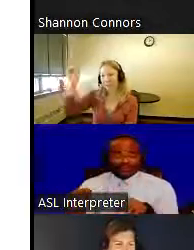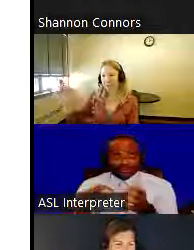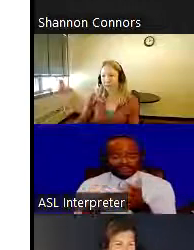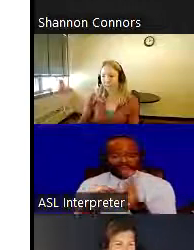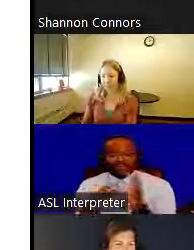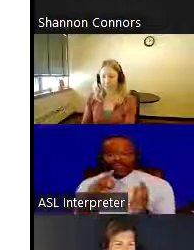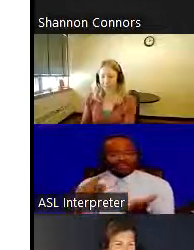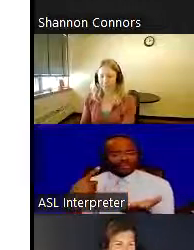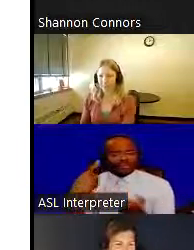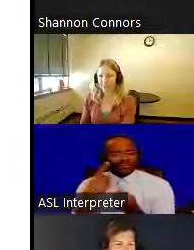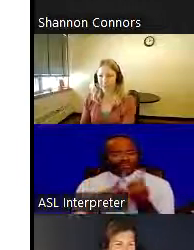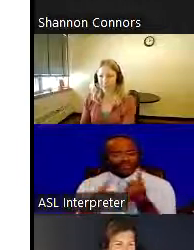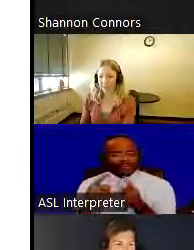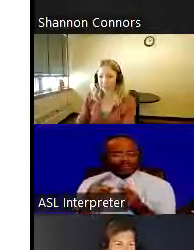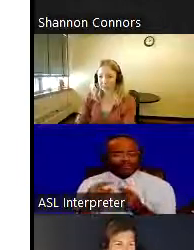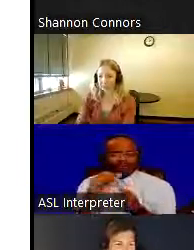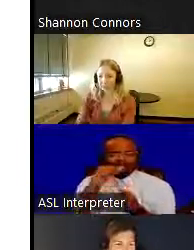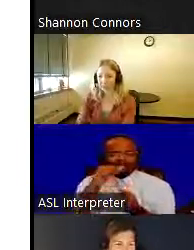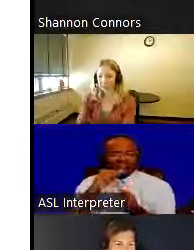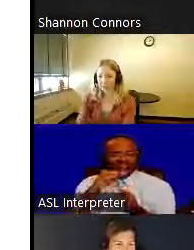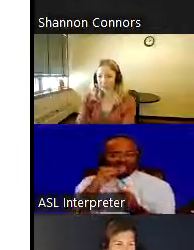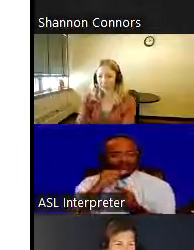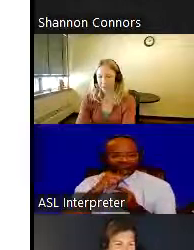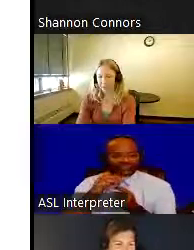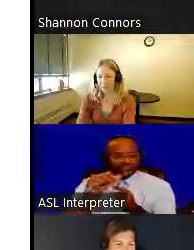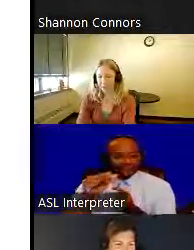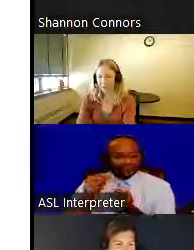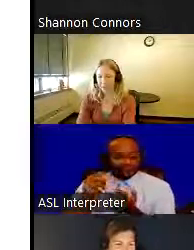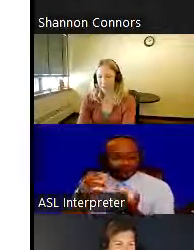about resilience of what. Are we talking about